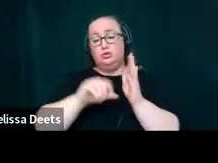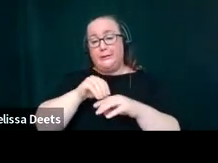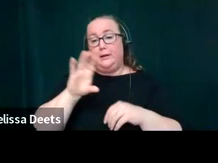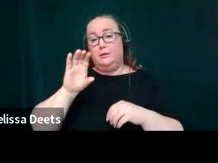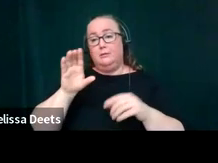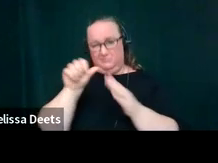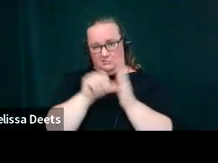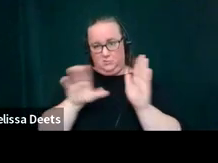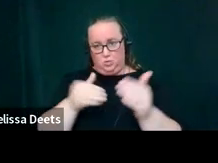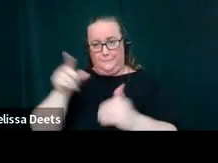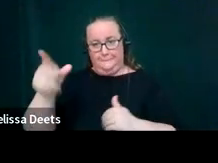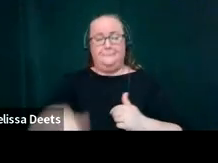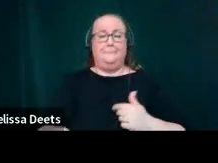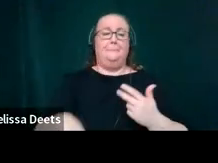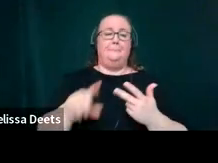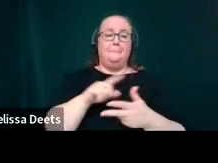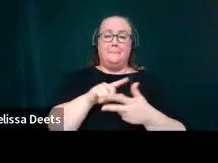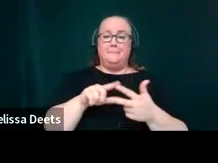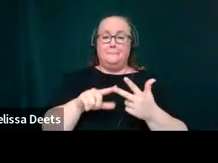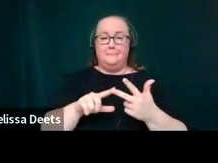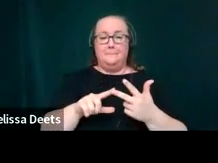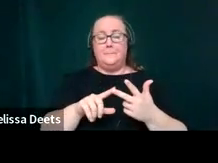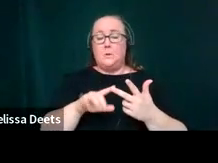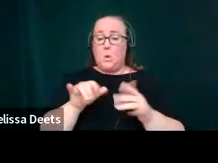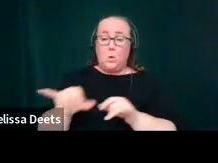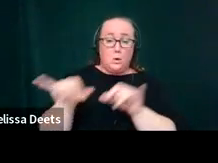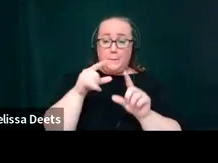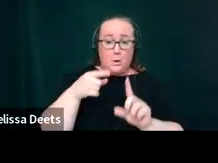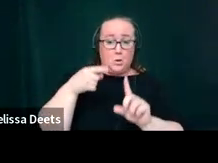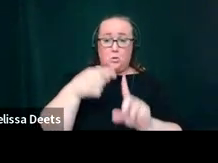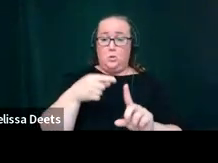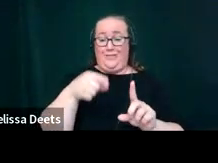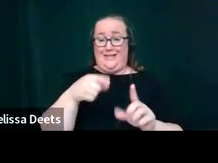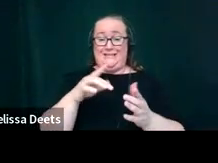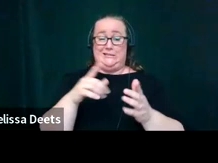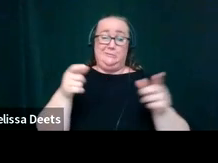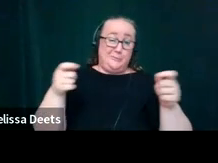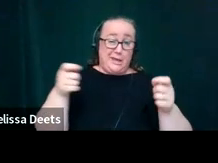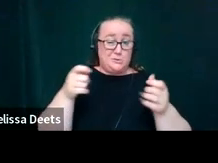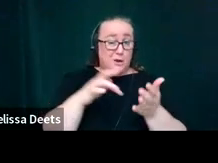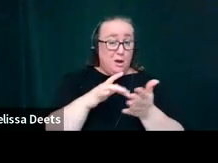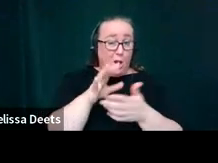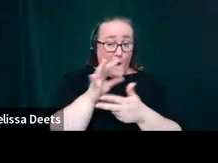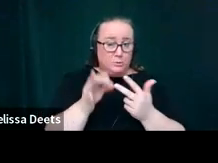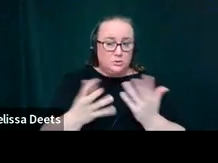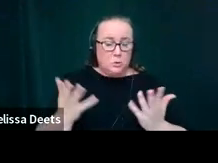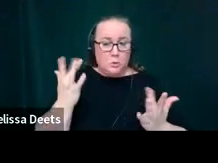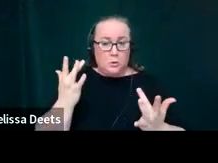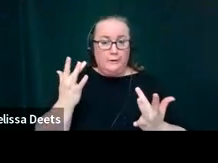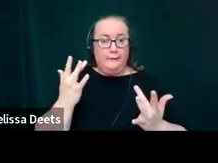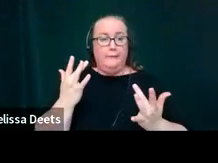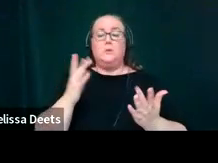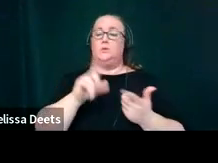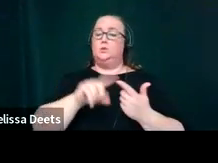room. And the common goal of these treatments or these management options is to lower the intraocular pressure,